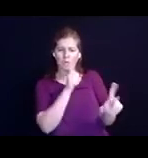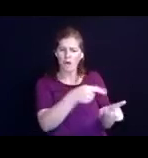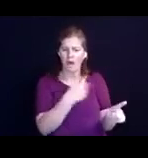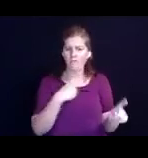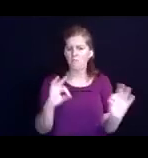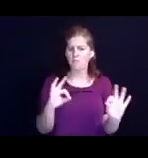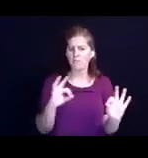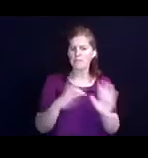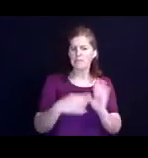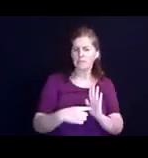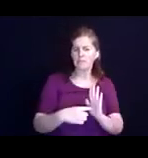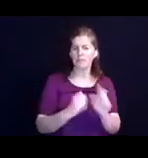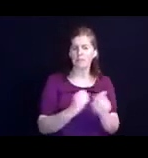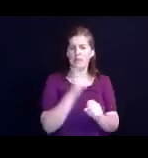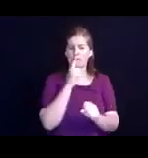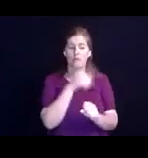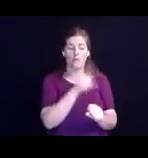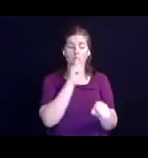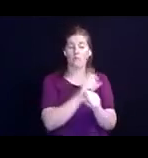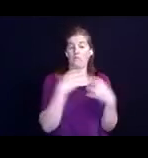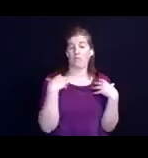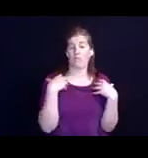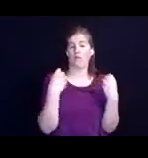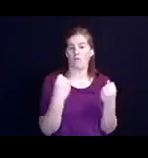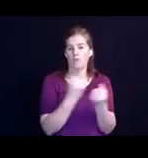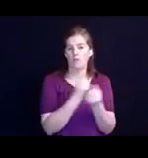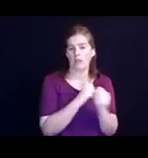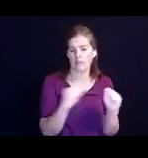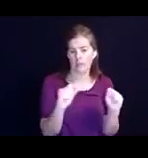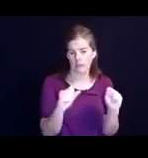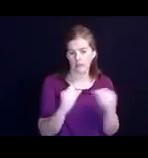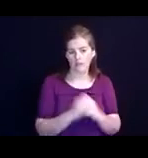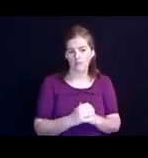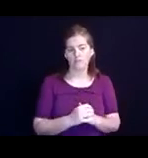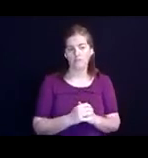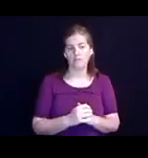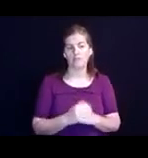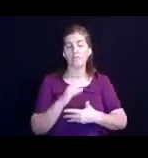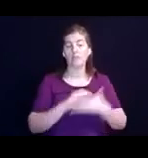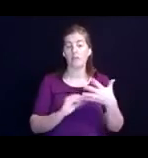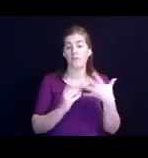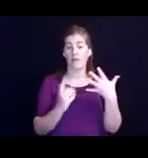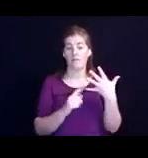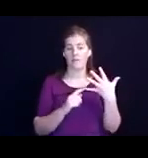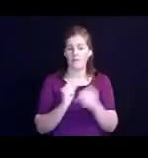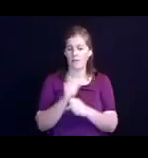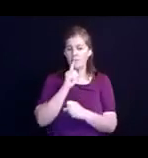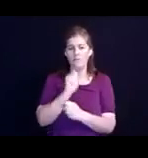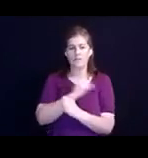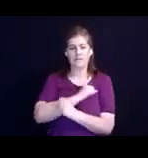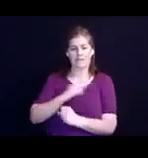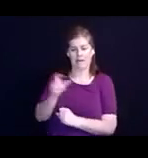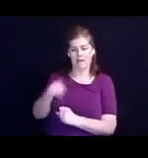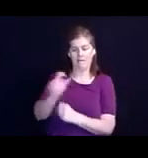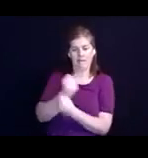so that we can ensure that they recover safely and to the best of their ability? Number 5, make sure our staff are safe.